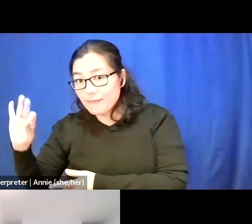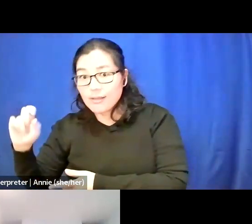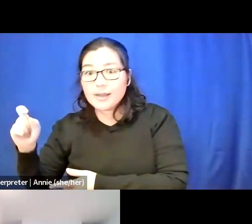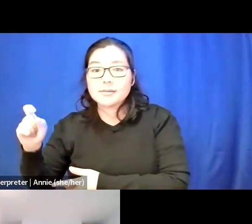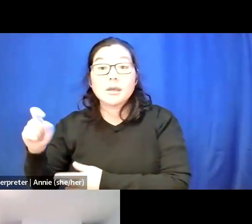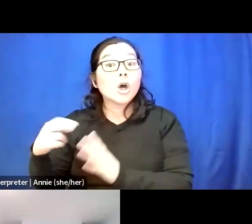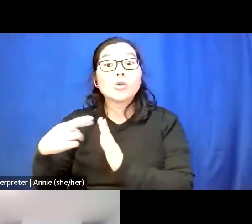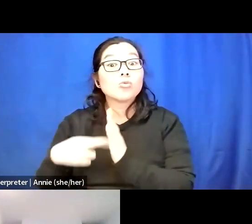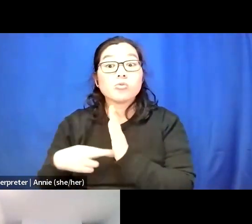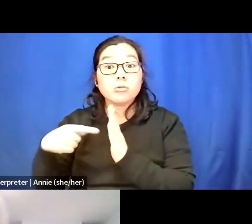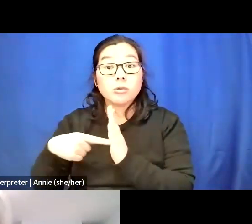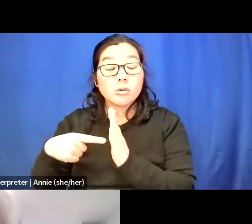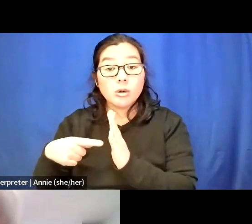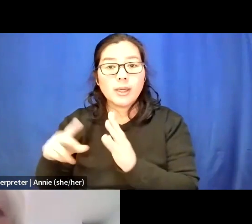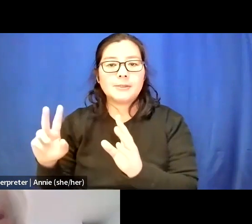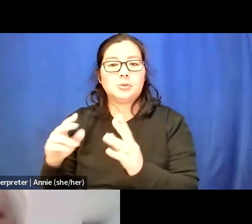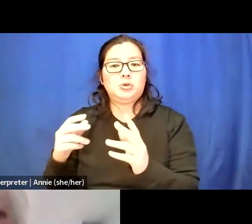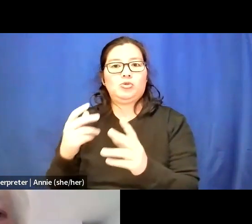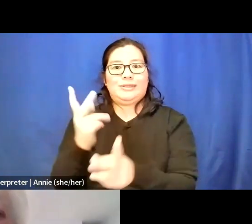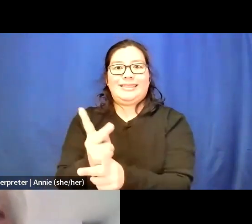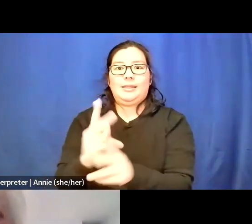is there's this kind of neutral